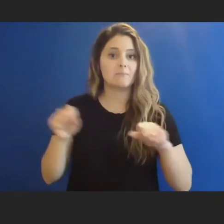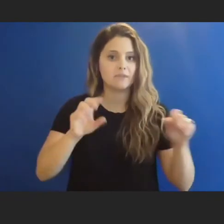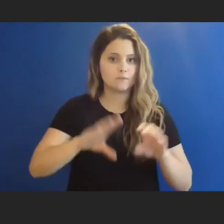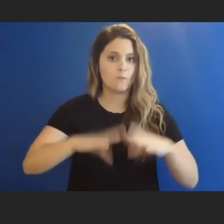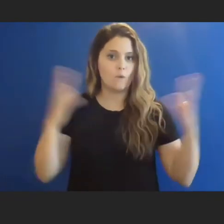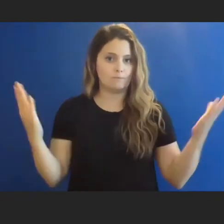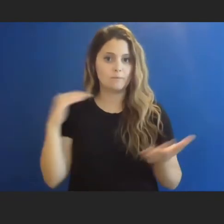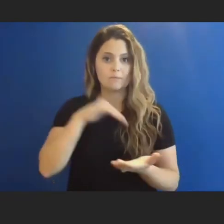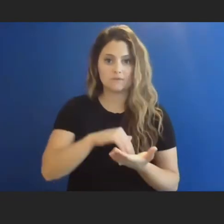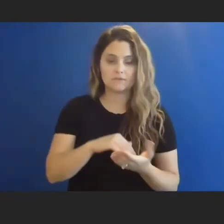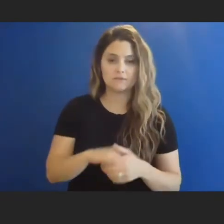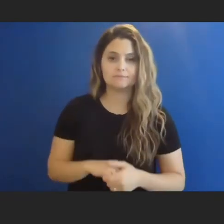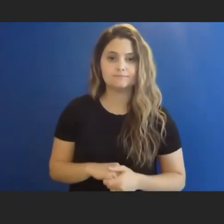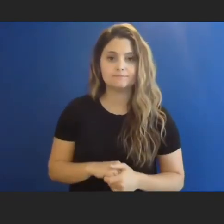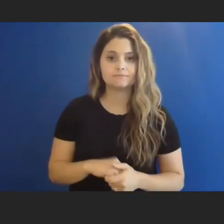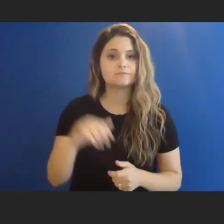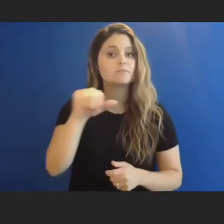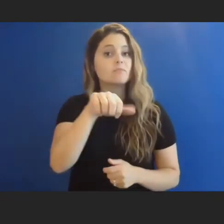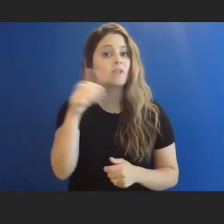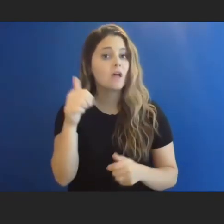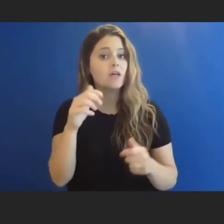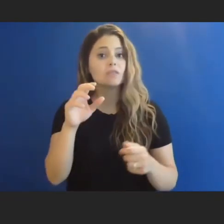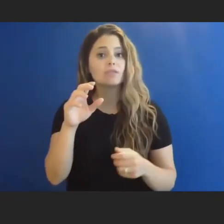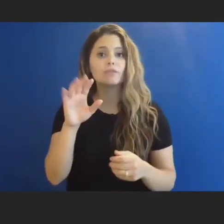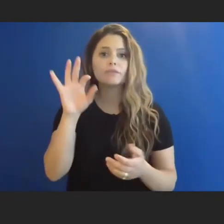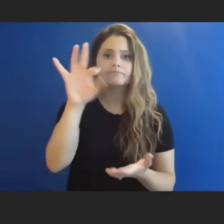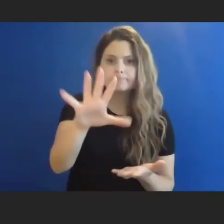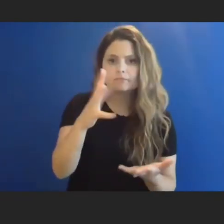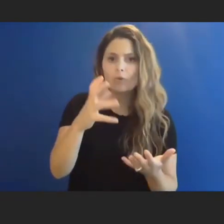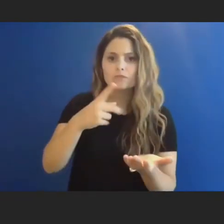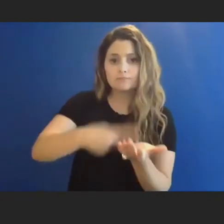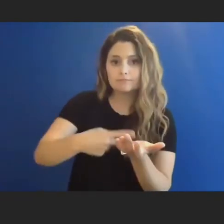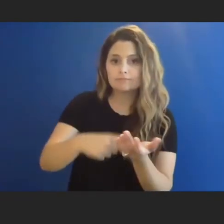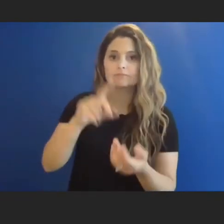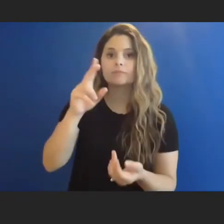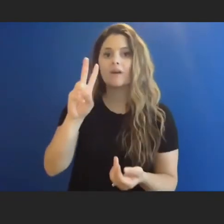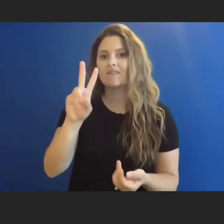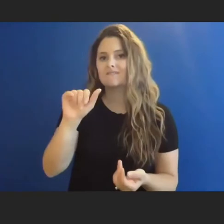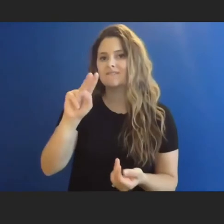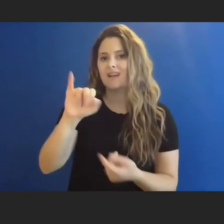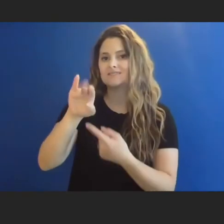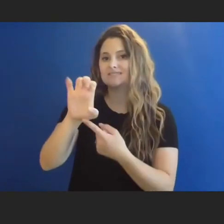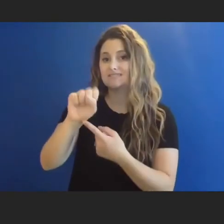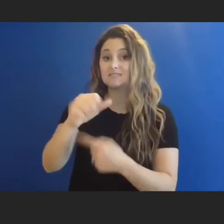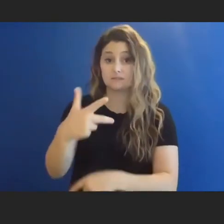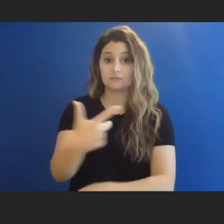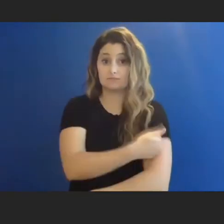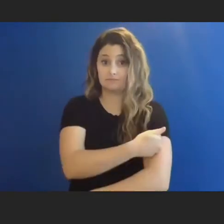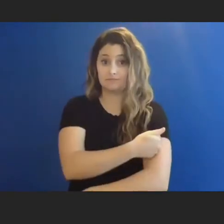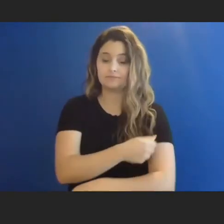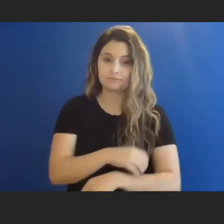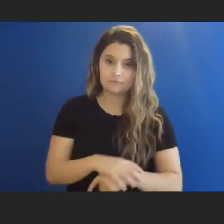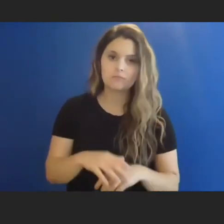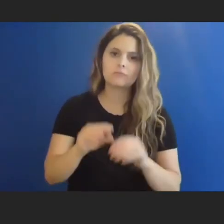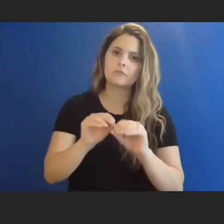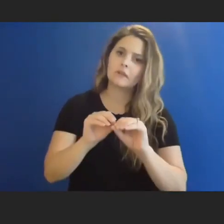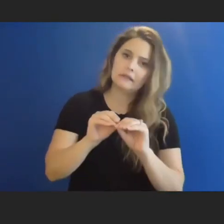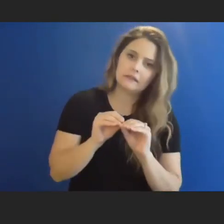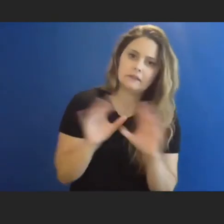up. One other quick subject I want to talk to you about is vaccinations. It is evident also